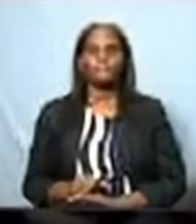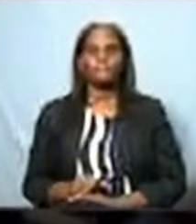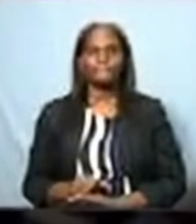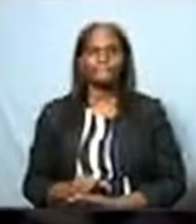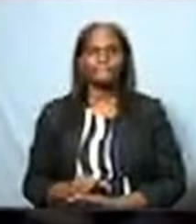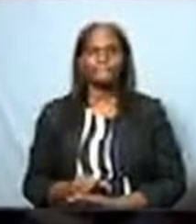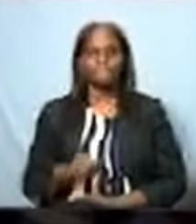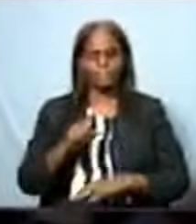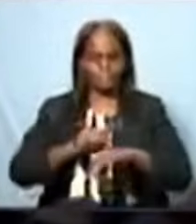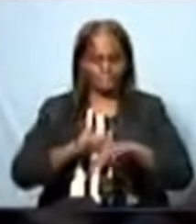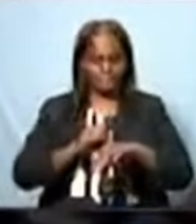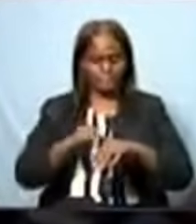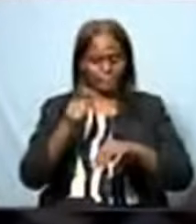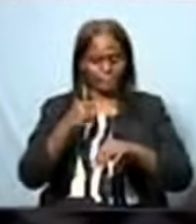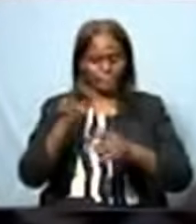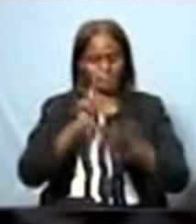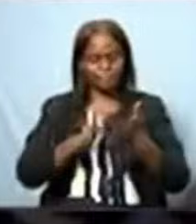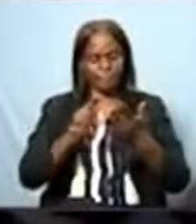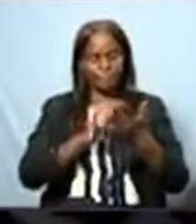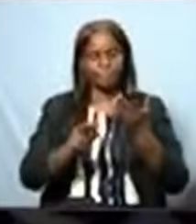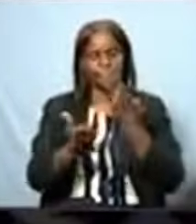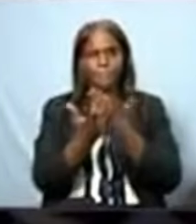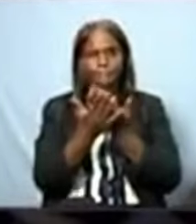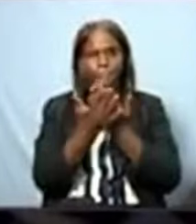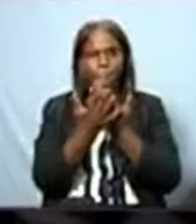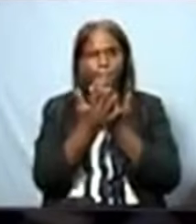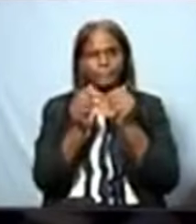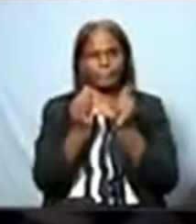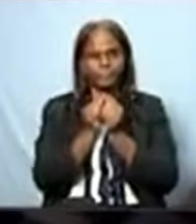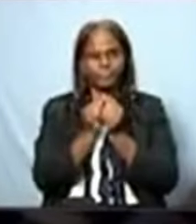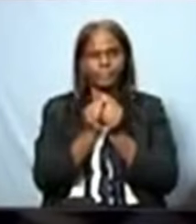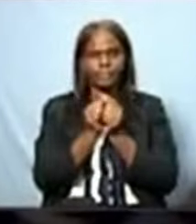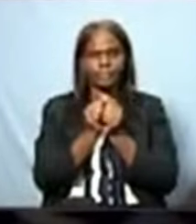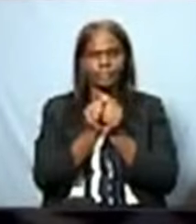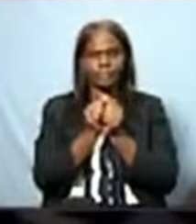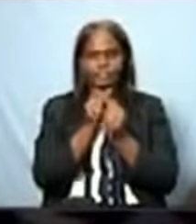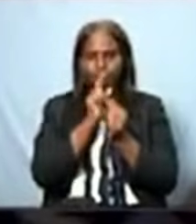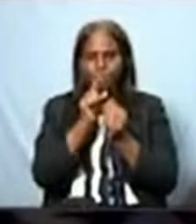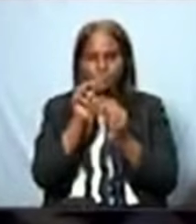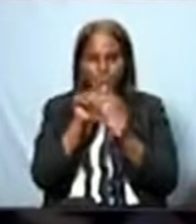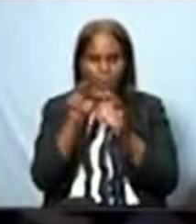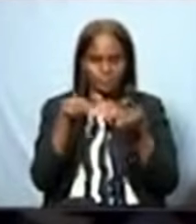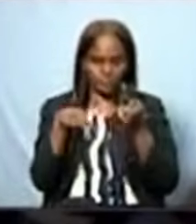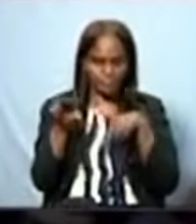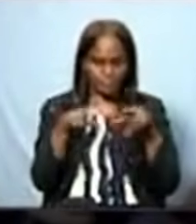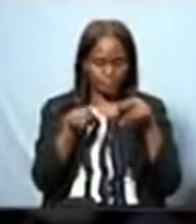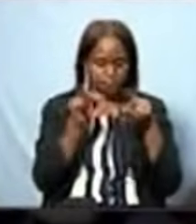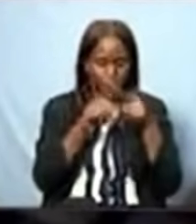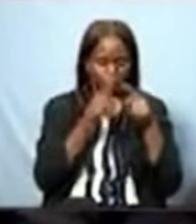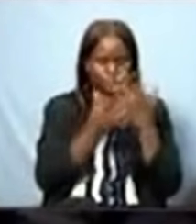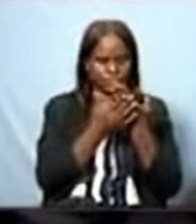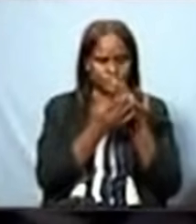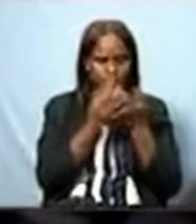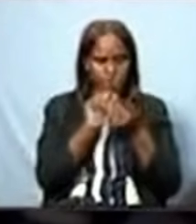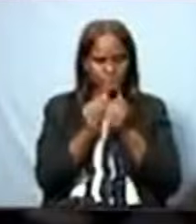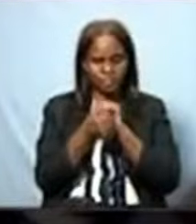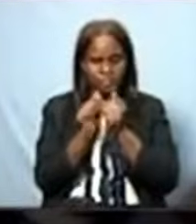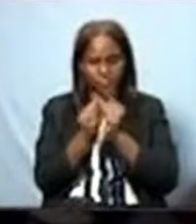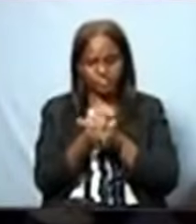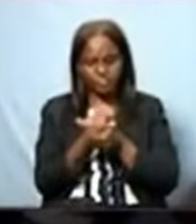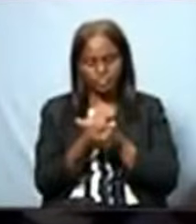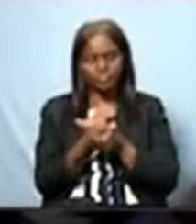Did you take time to read their recommendations vis-a-vis in relation to the proposed